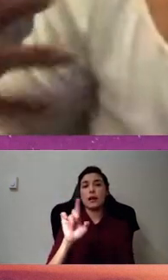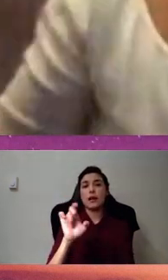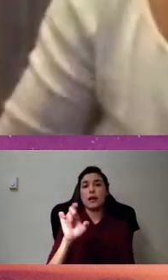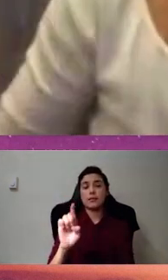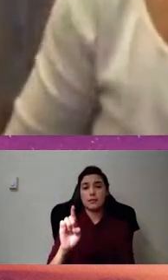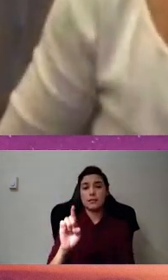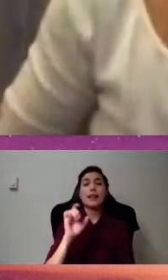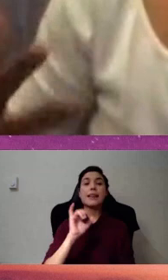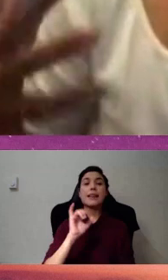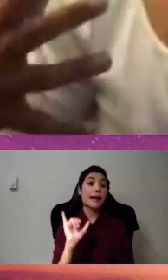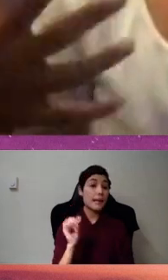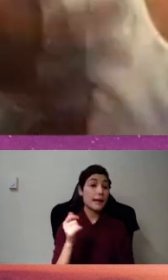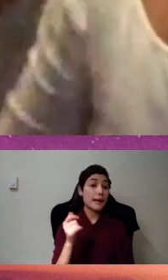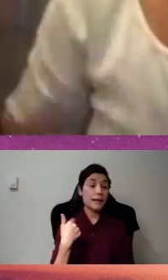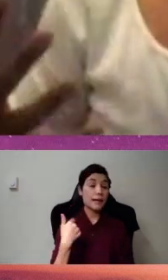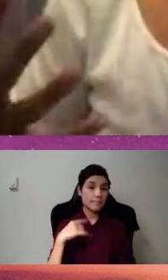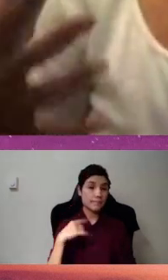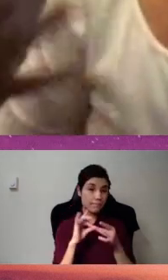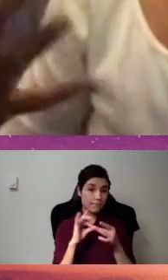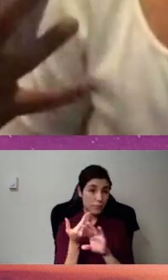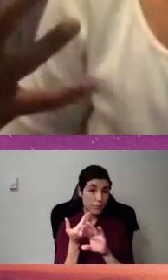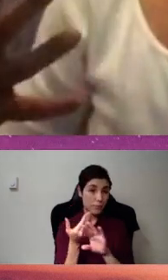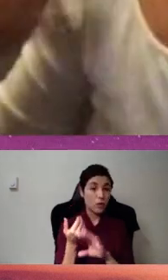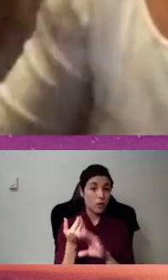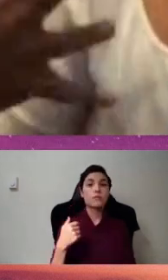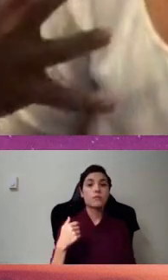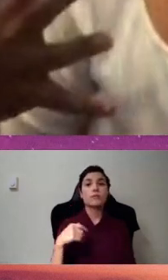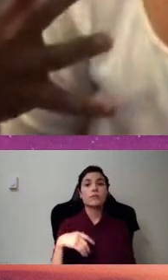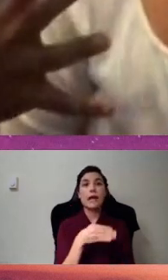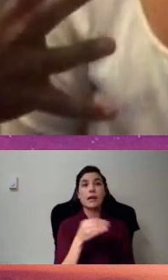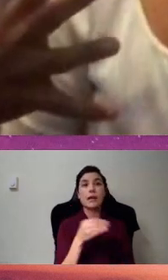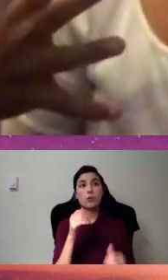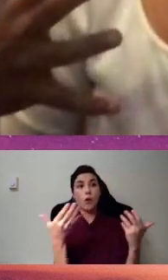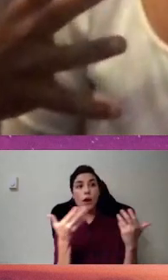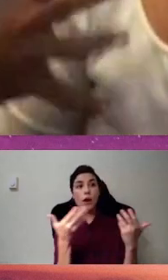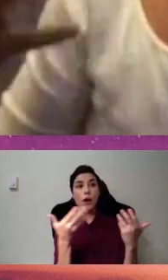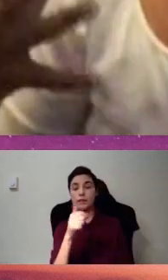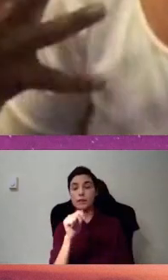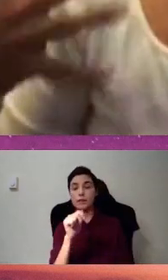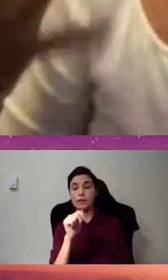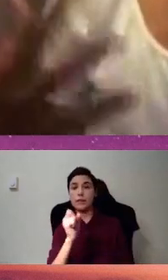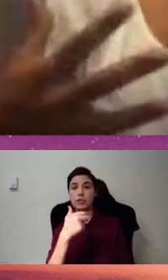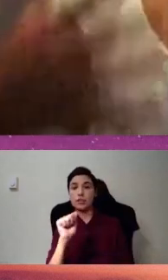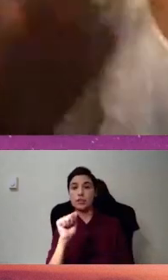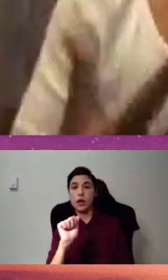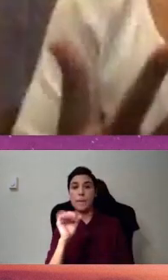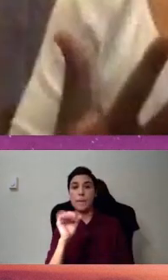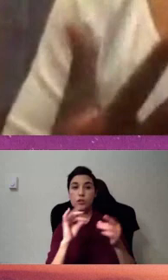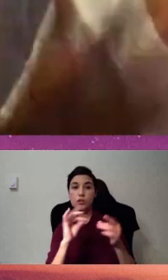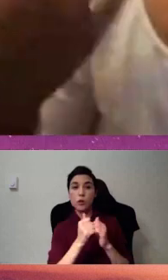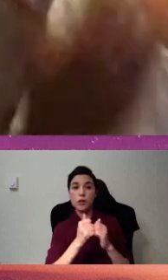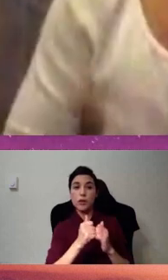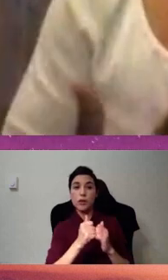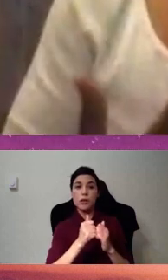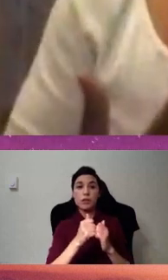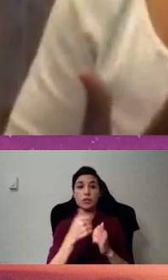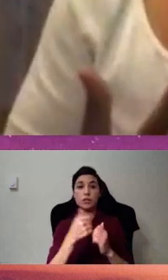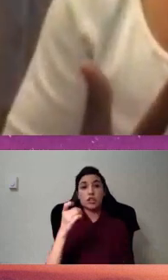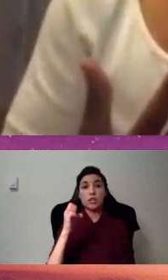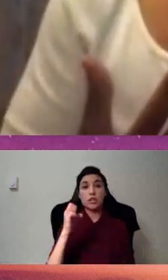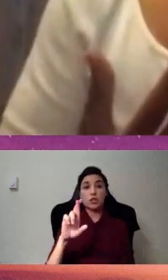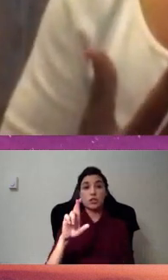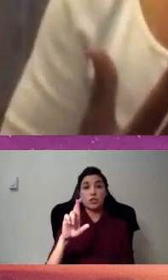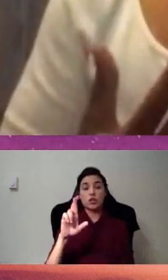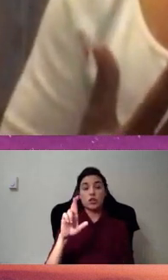and I think Ganesha was also getting with this with body dysmorphia, it really connects or influences how we connect with our bodies